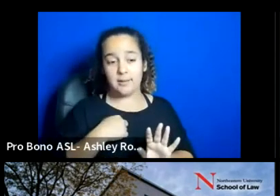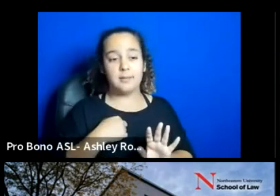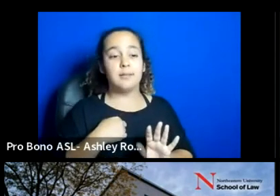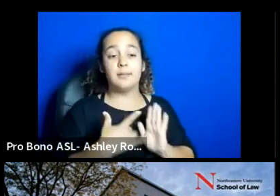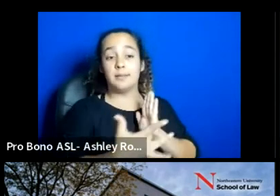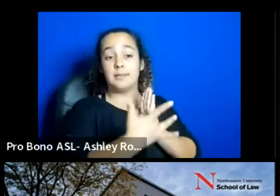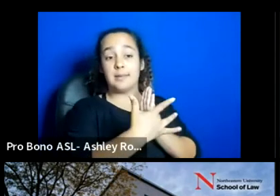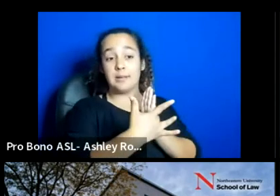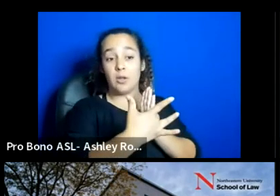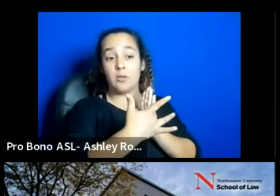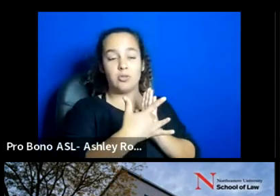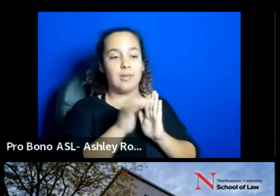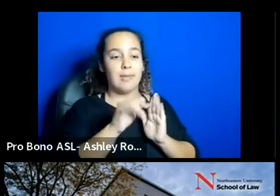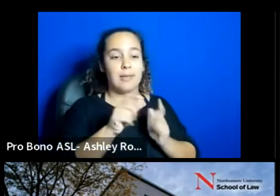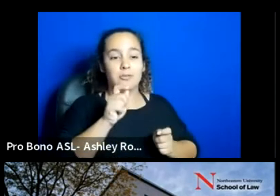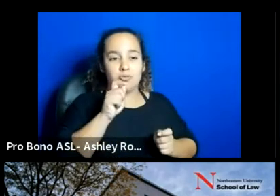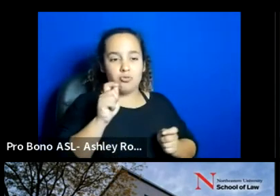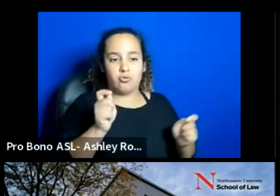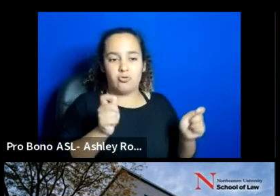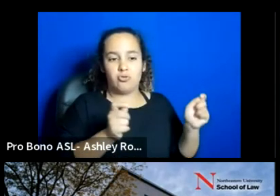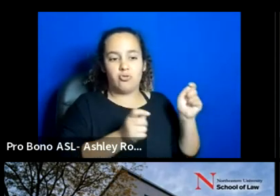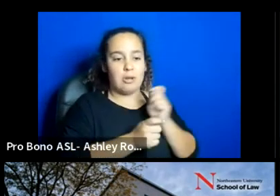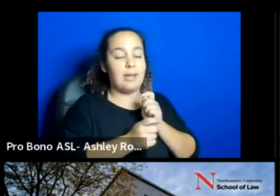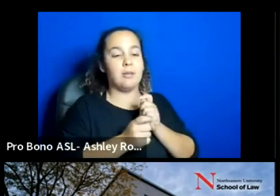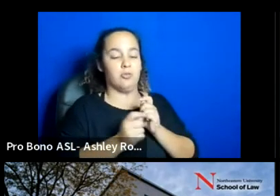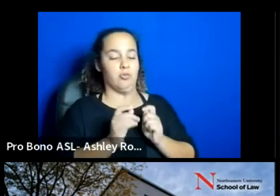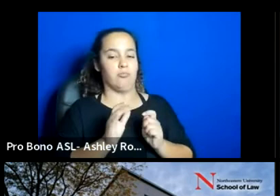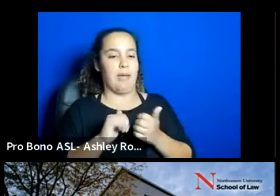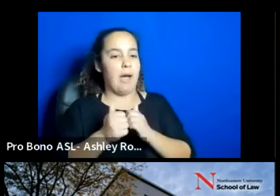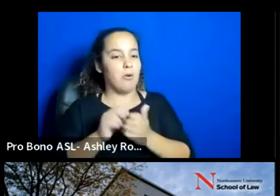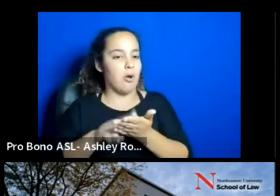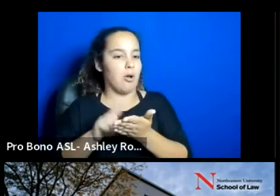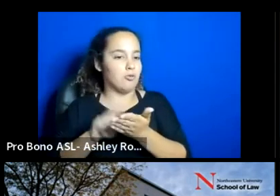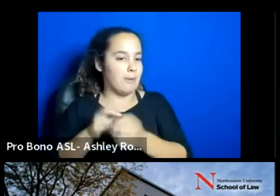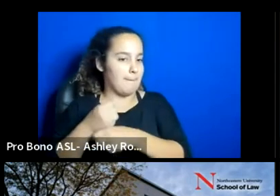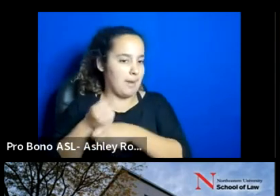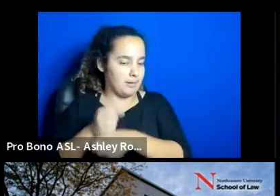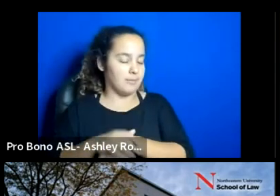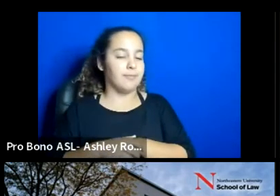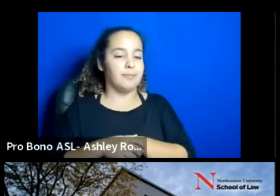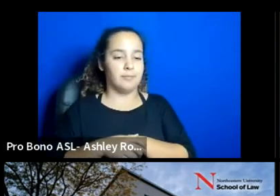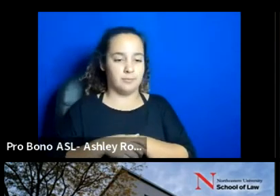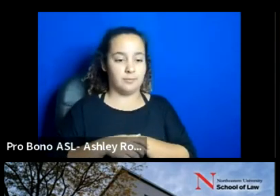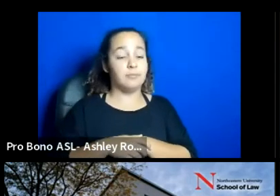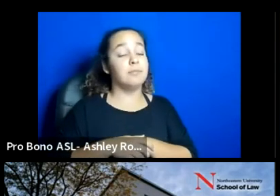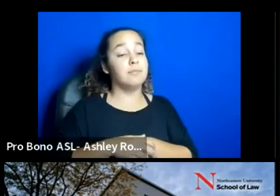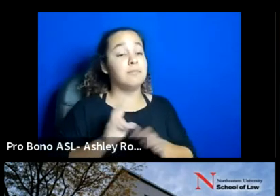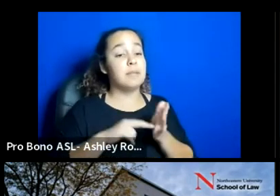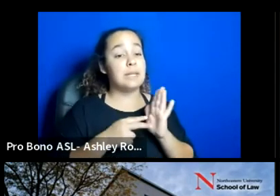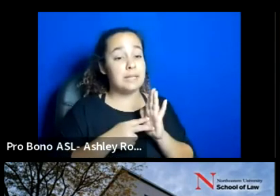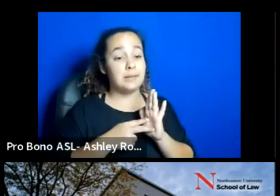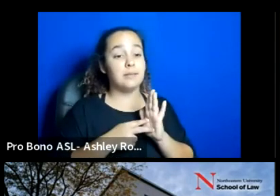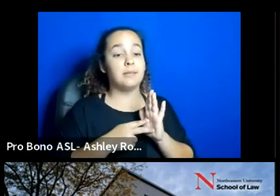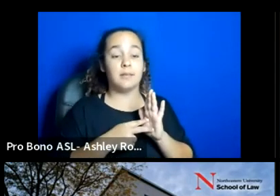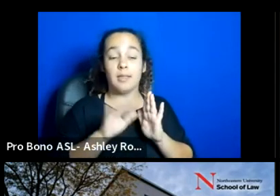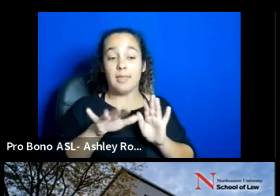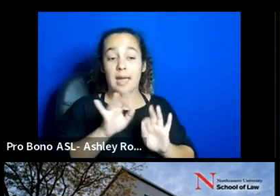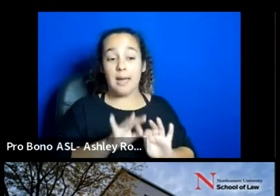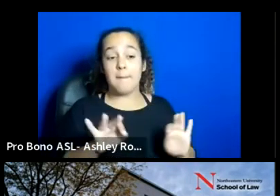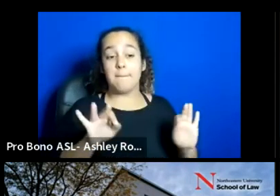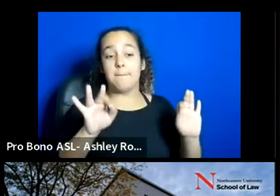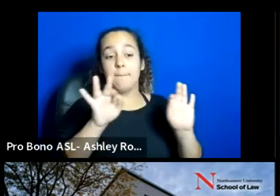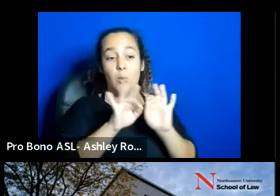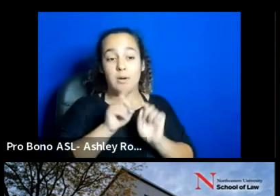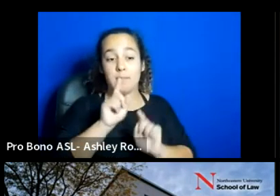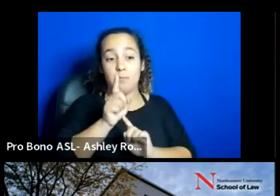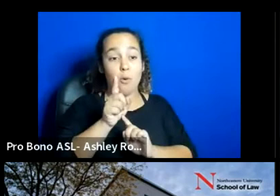technologies reorganize the way theatrical contracts were conceived and indeed made. In other words, the vital momentum was